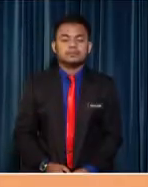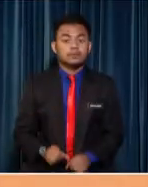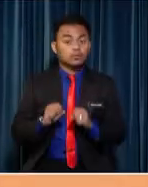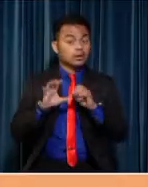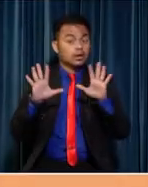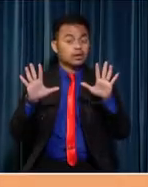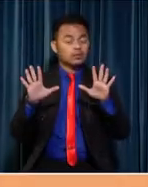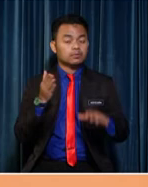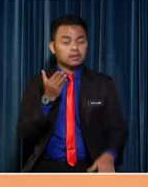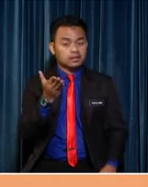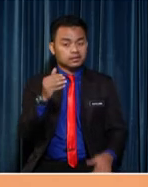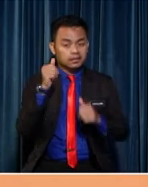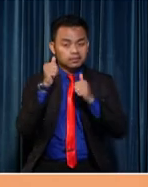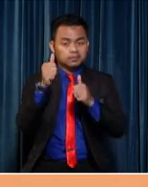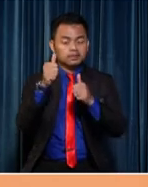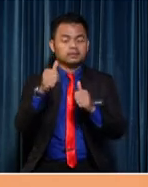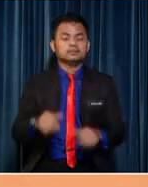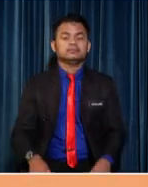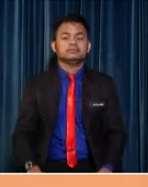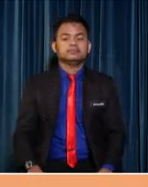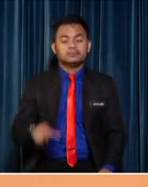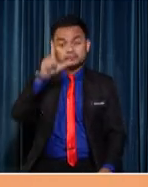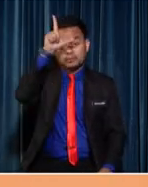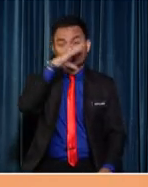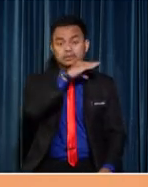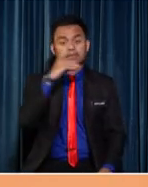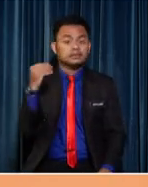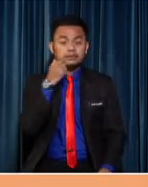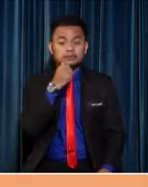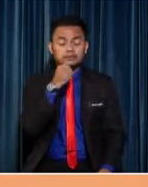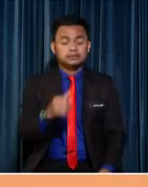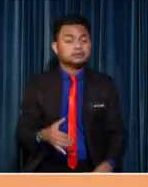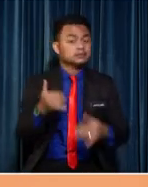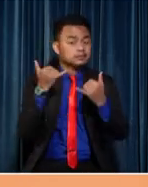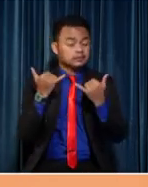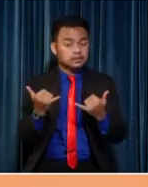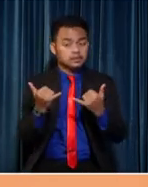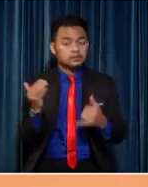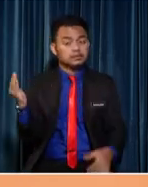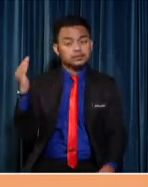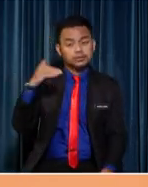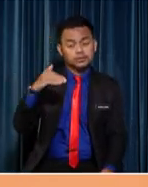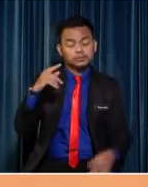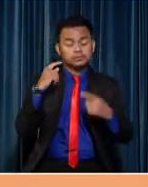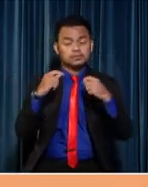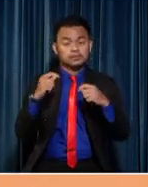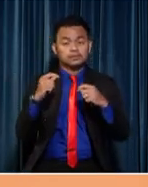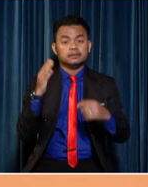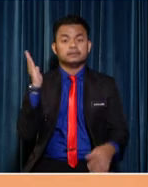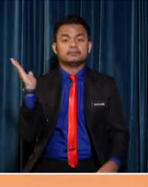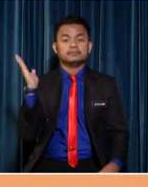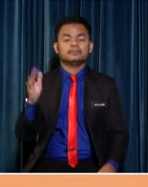Wow, you are doing great! Boys and girls, now let's try this.